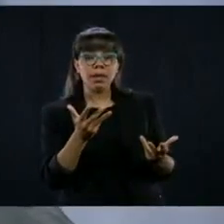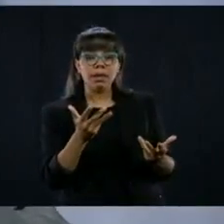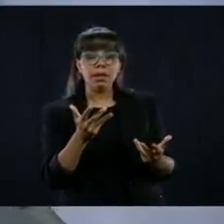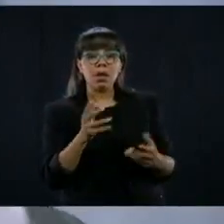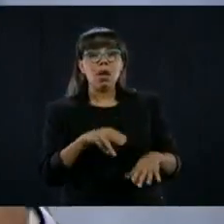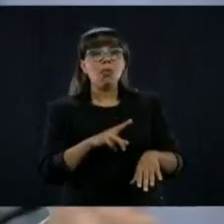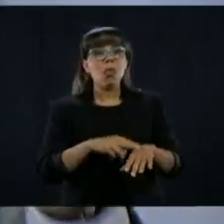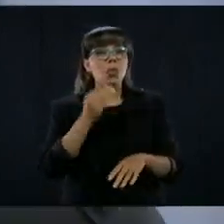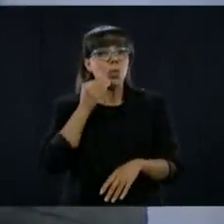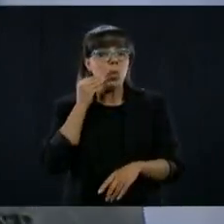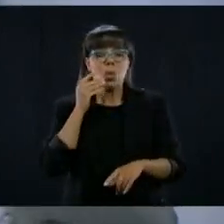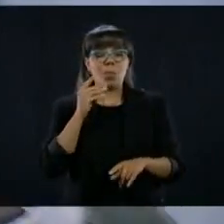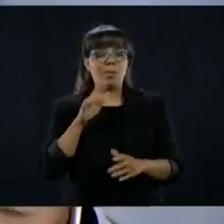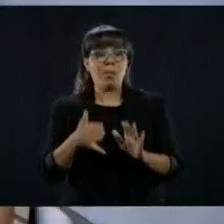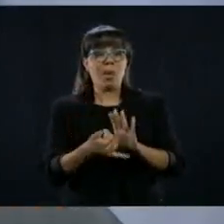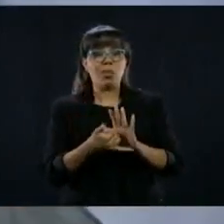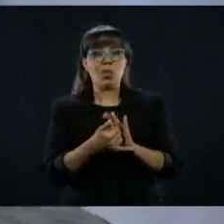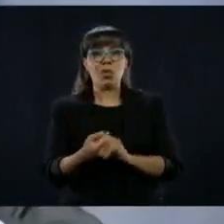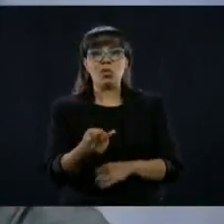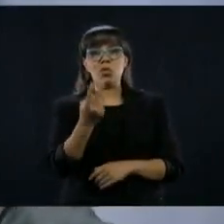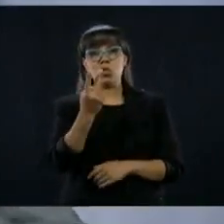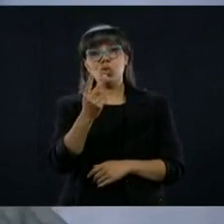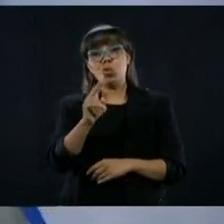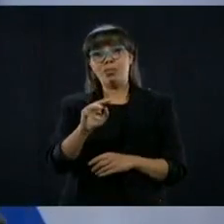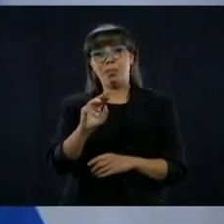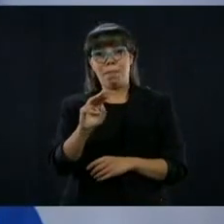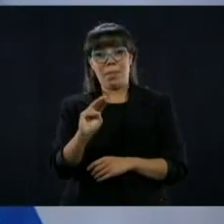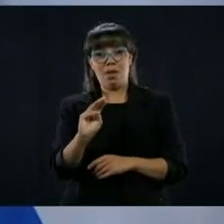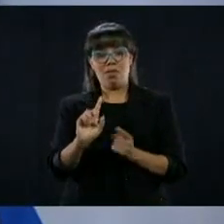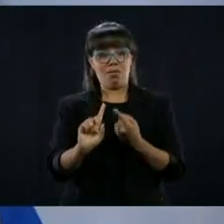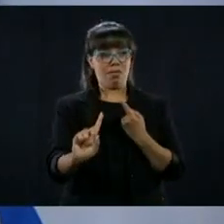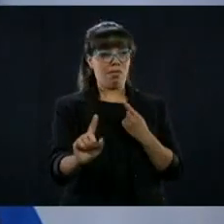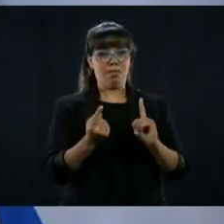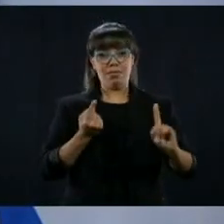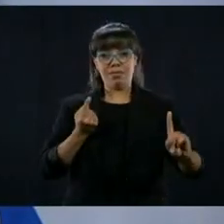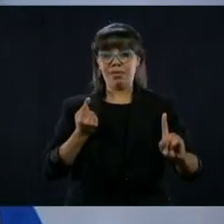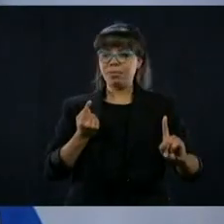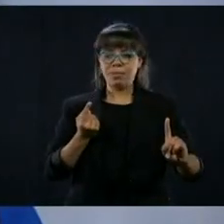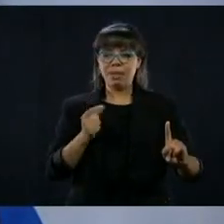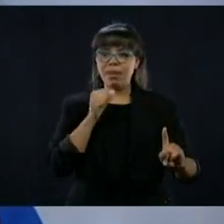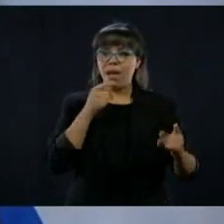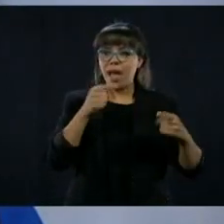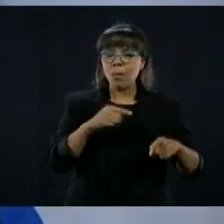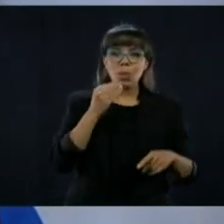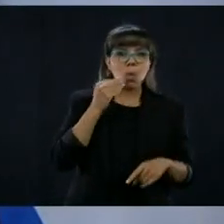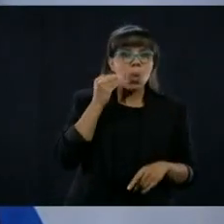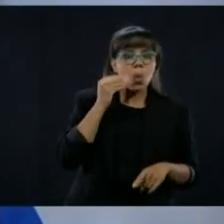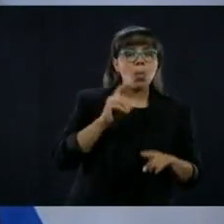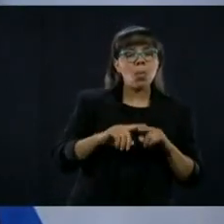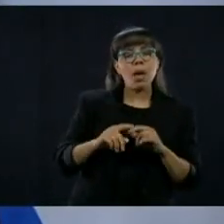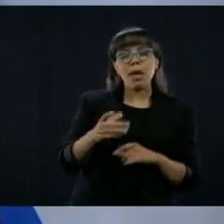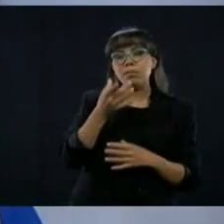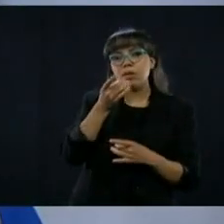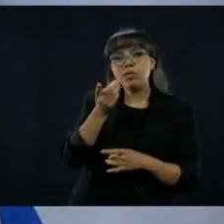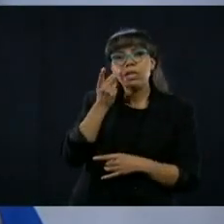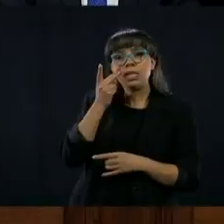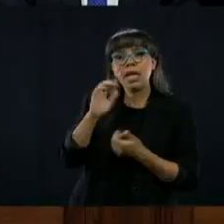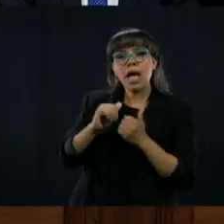close contact, more long time together than it's going to be in the workplace. Second